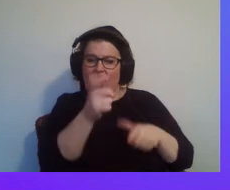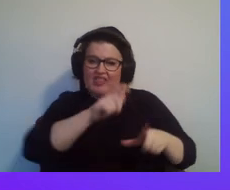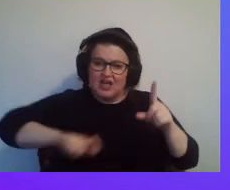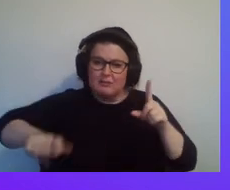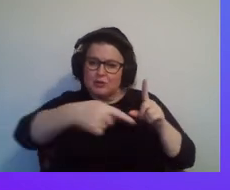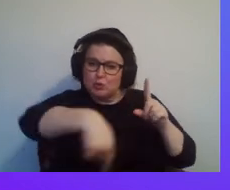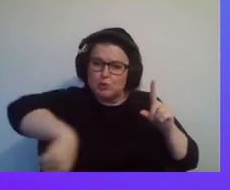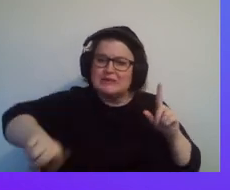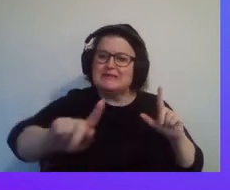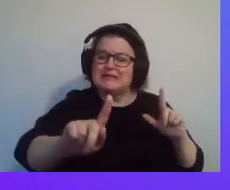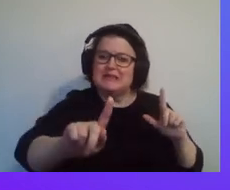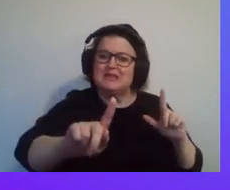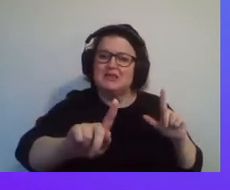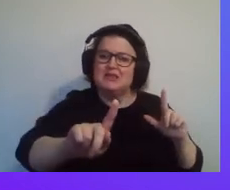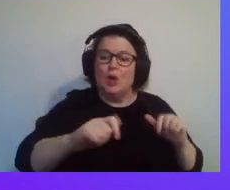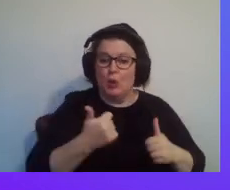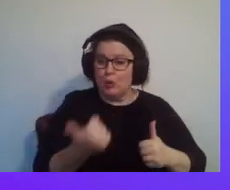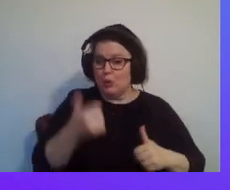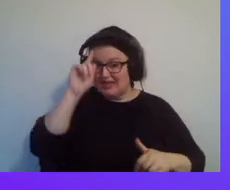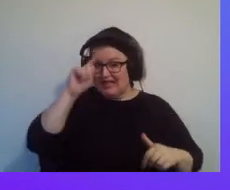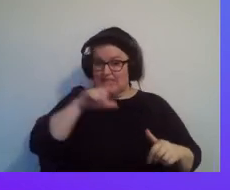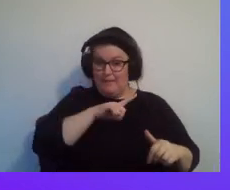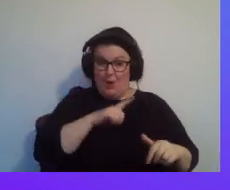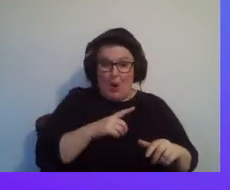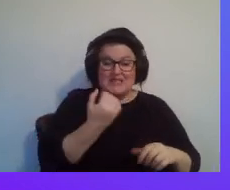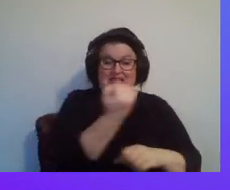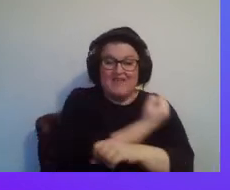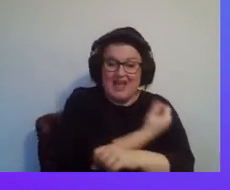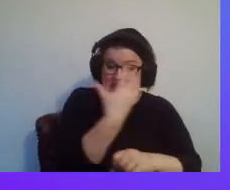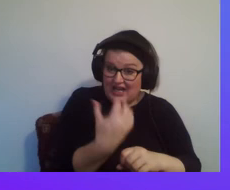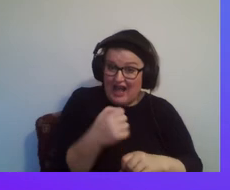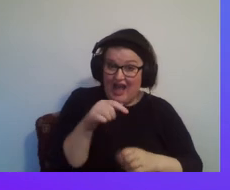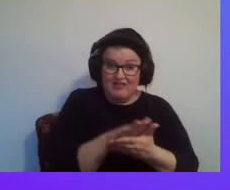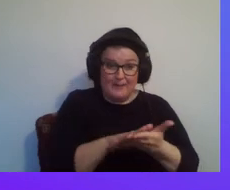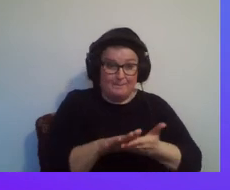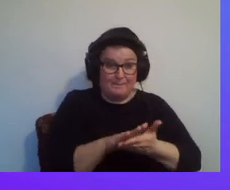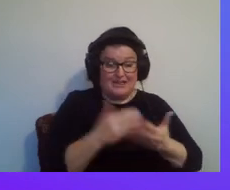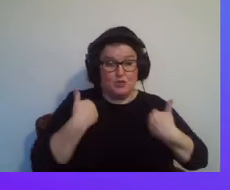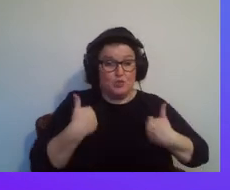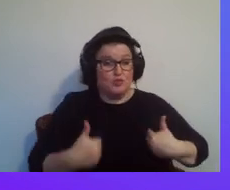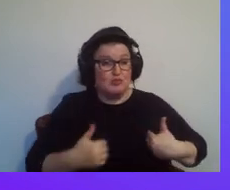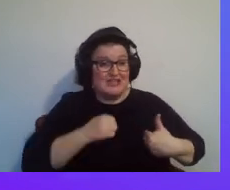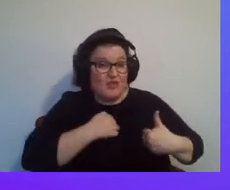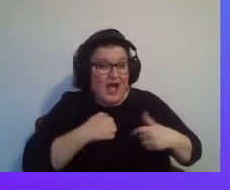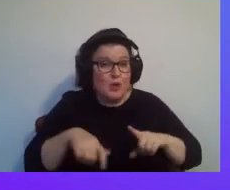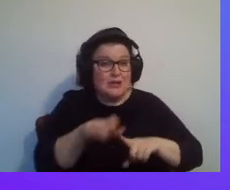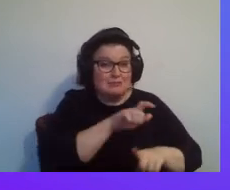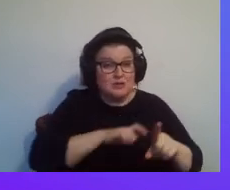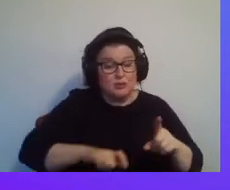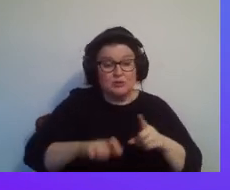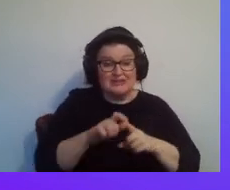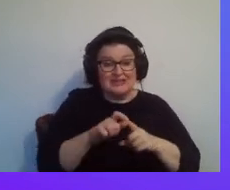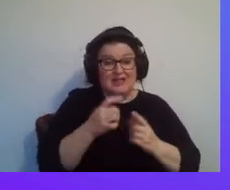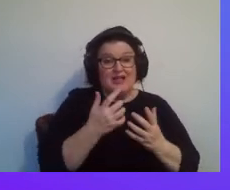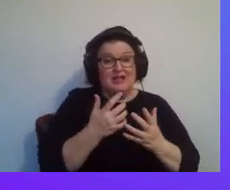vaccine is that that is a richness of our communities, the fact that we're multi-generational. And so going